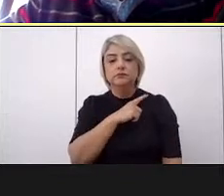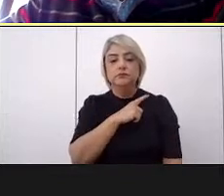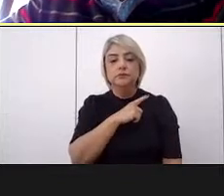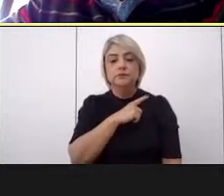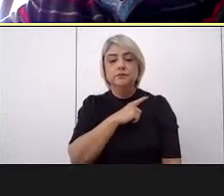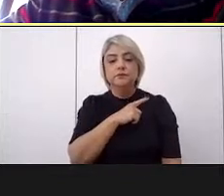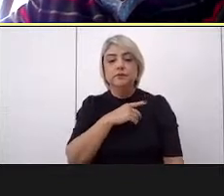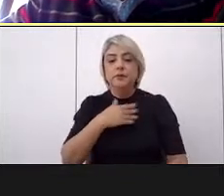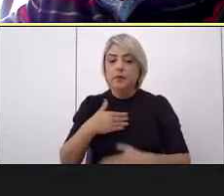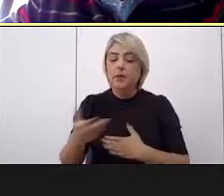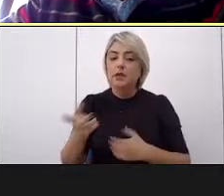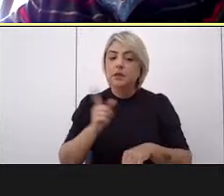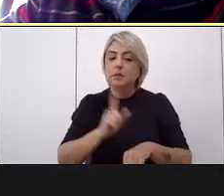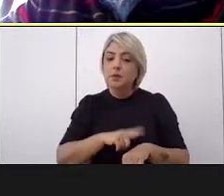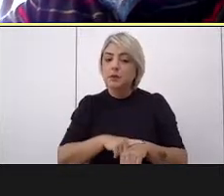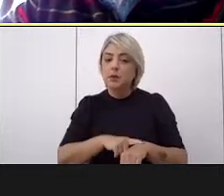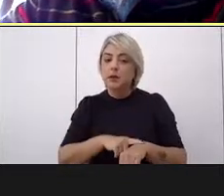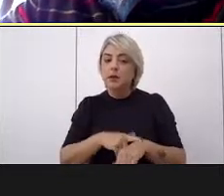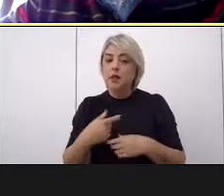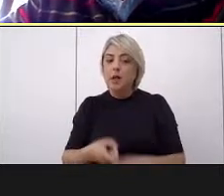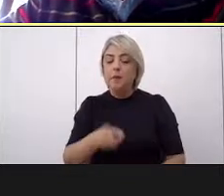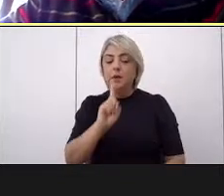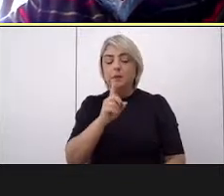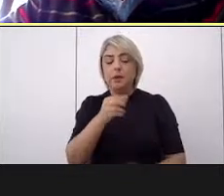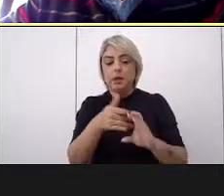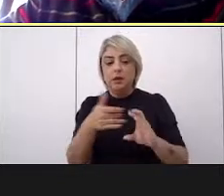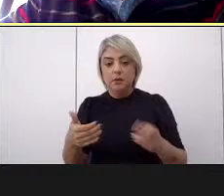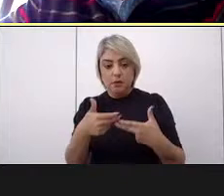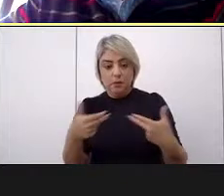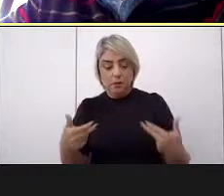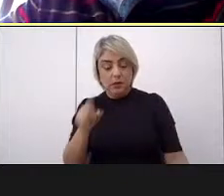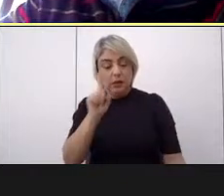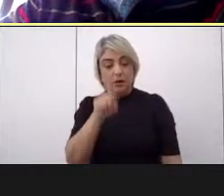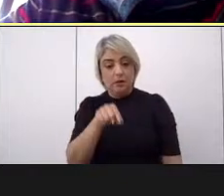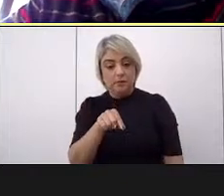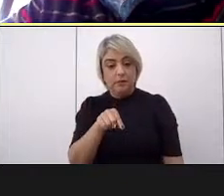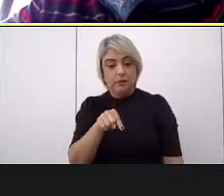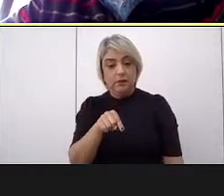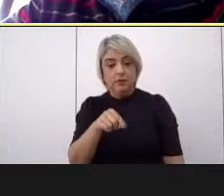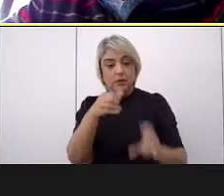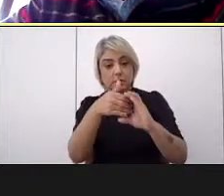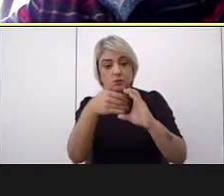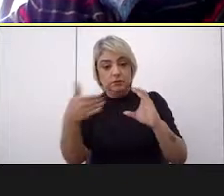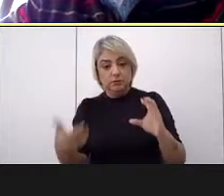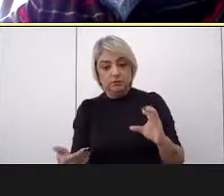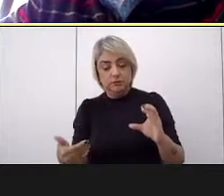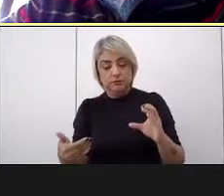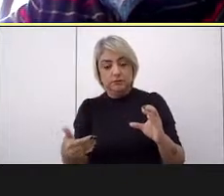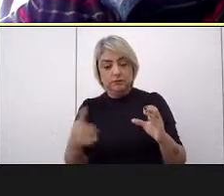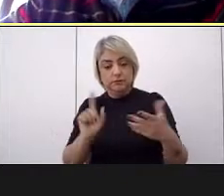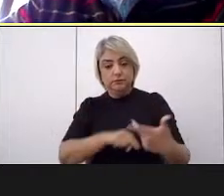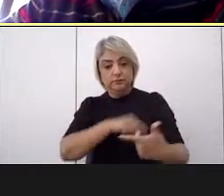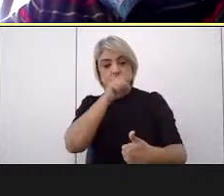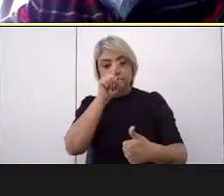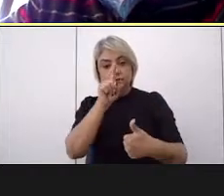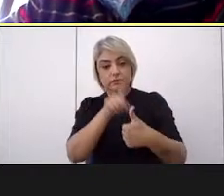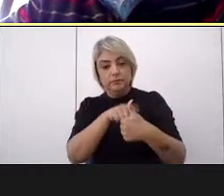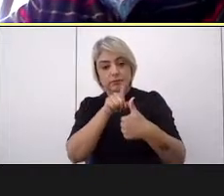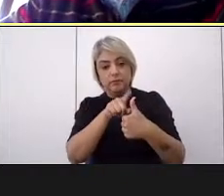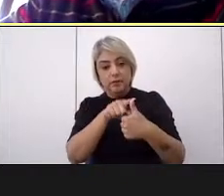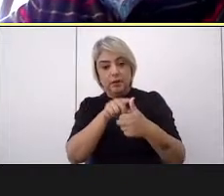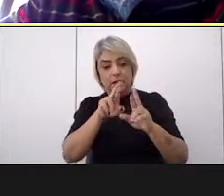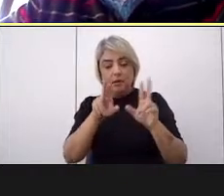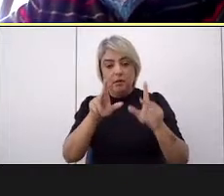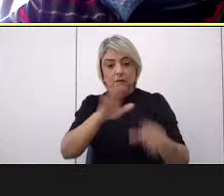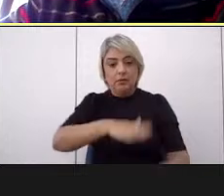The first aspect is that French research on the legal regulation of public policies is part of the international debates on